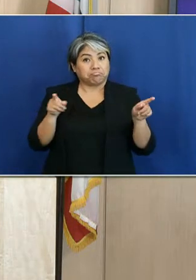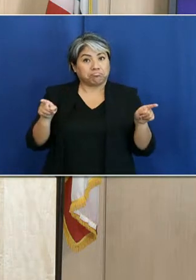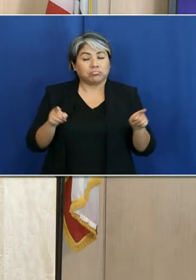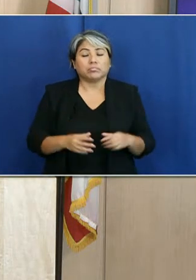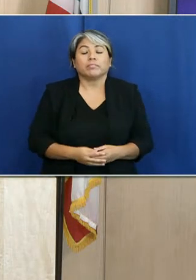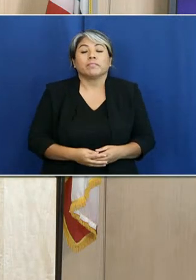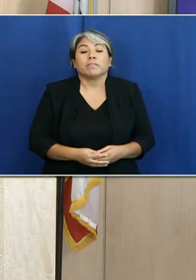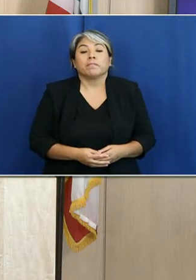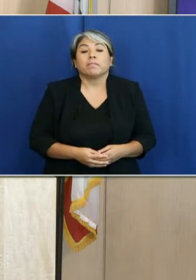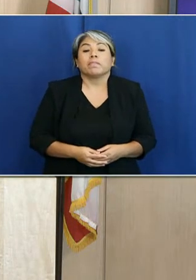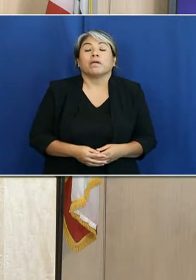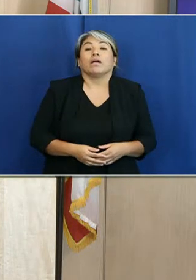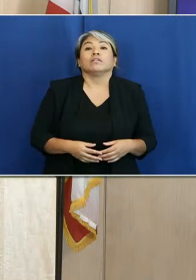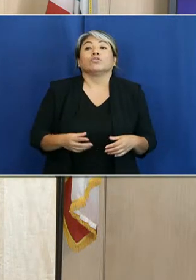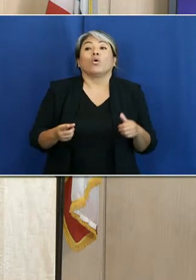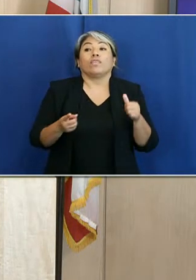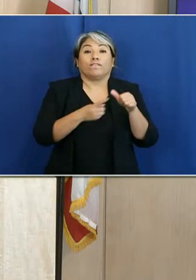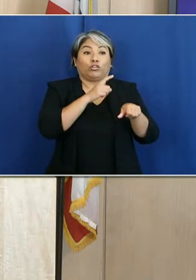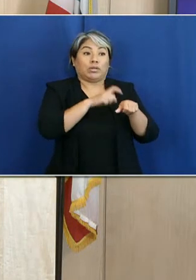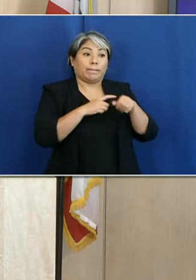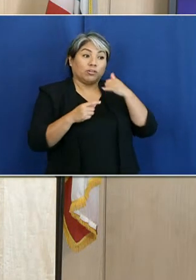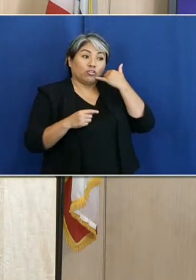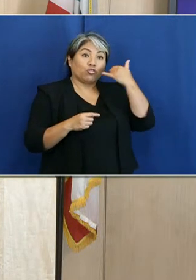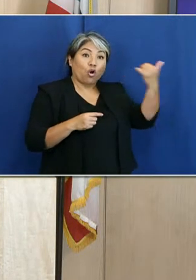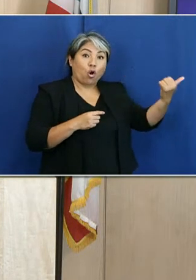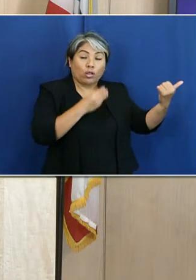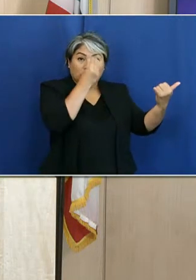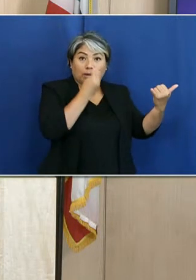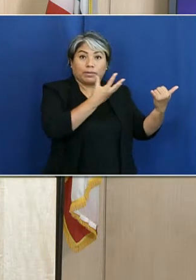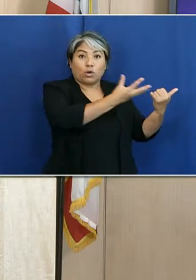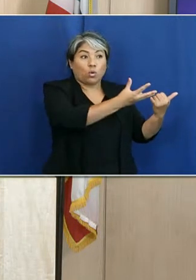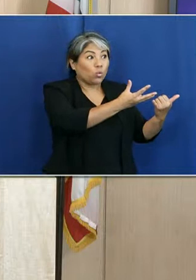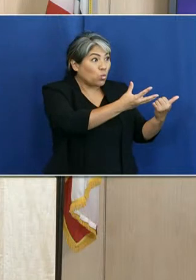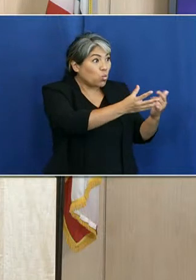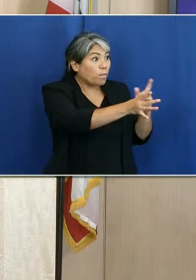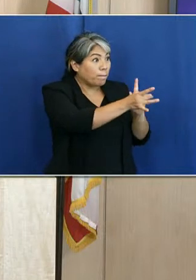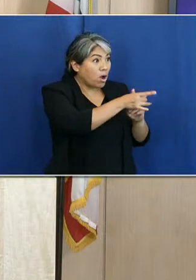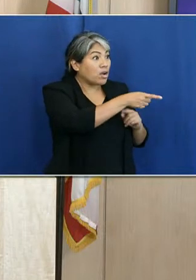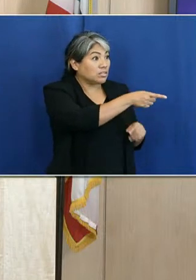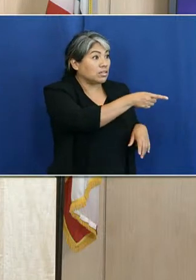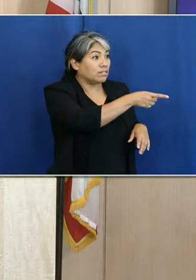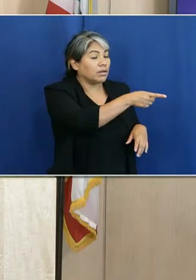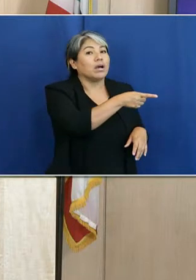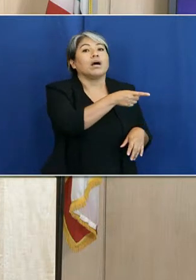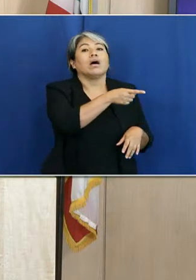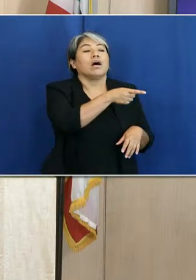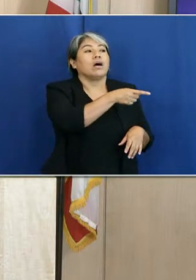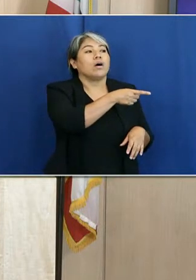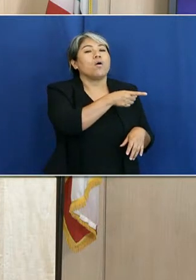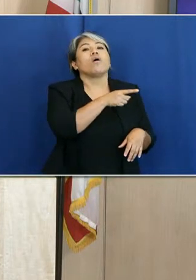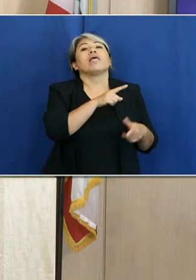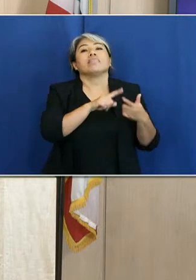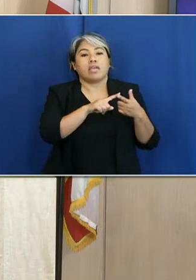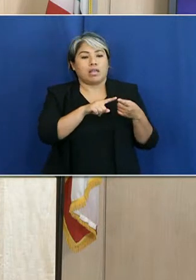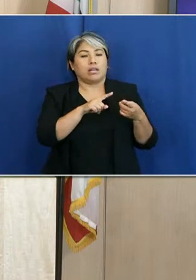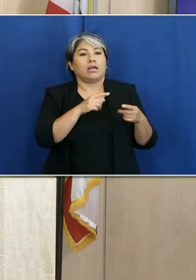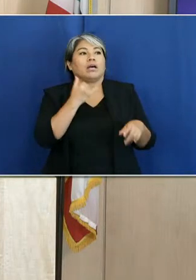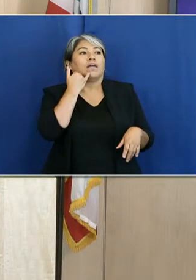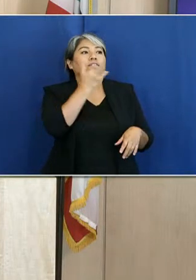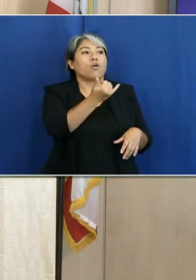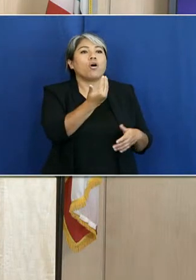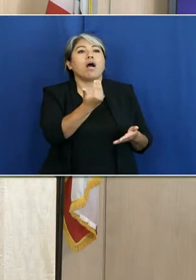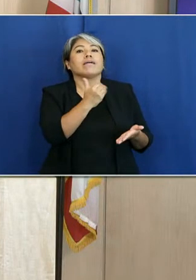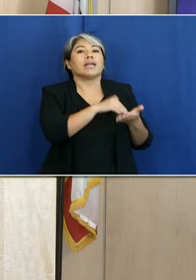After there's that initial phone call informing the individual that they are positive, they will get a follow-up phone call